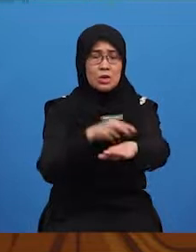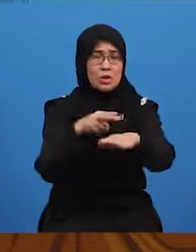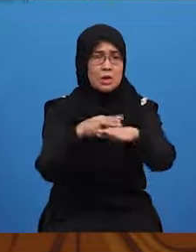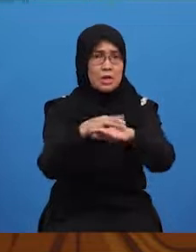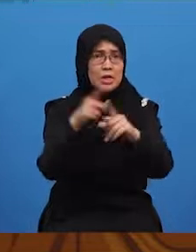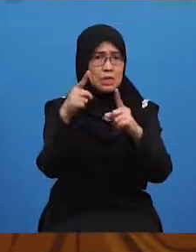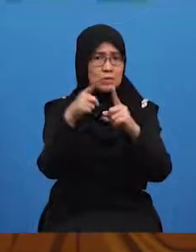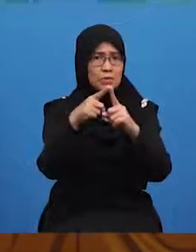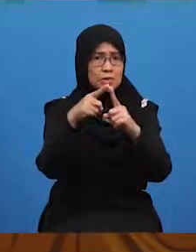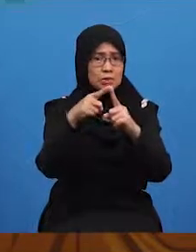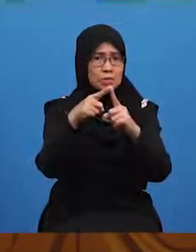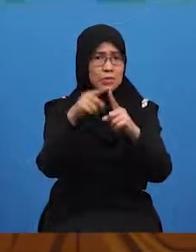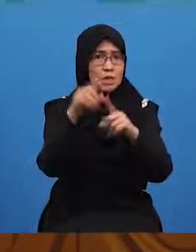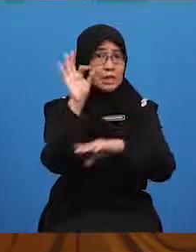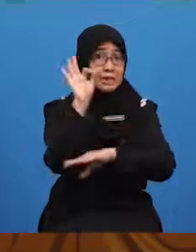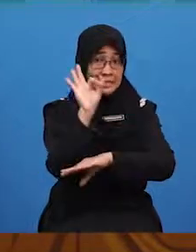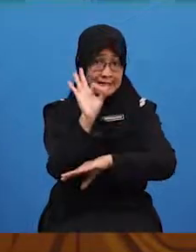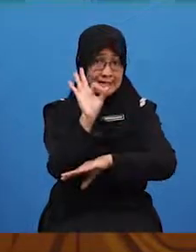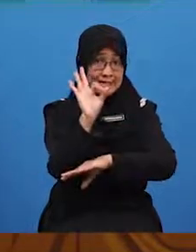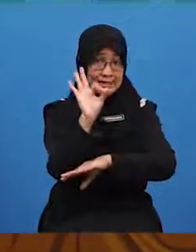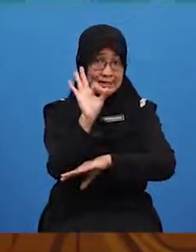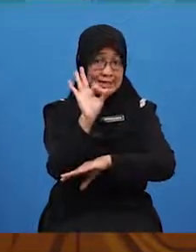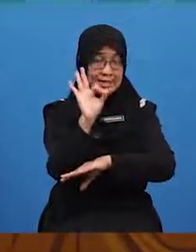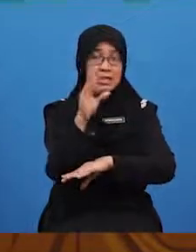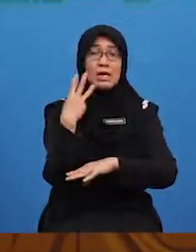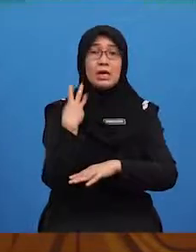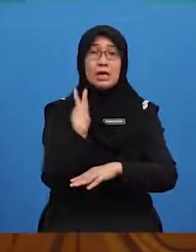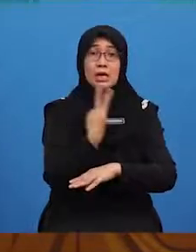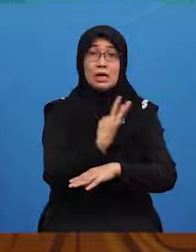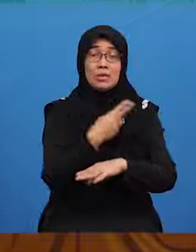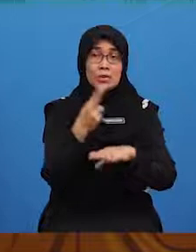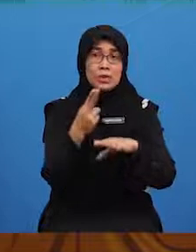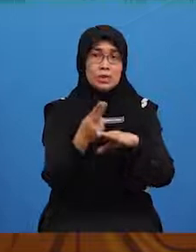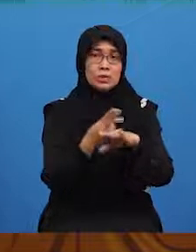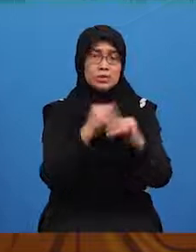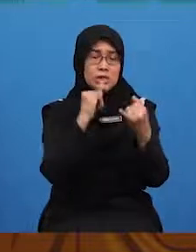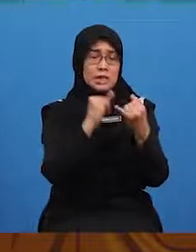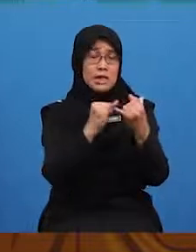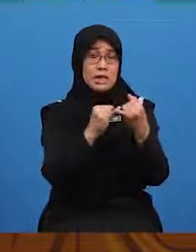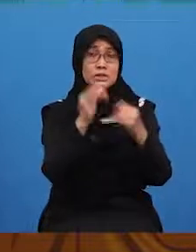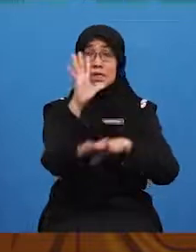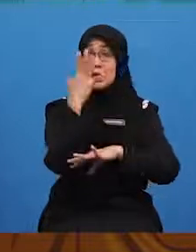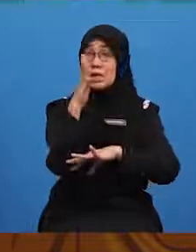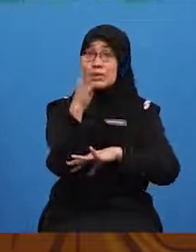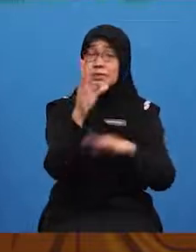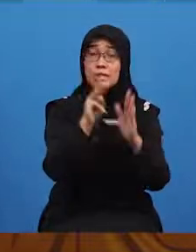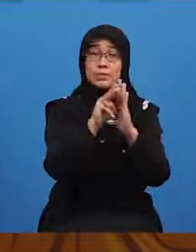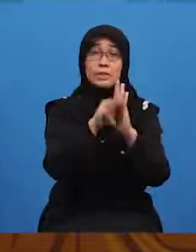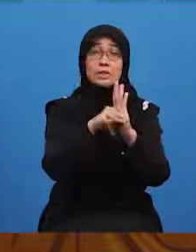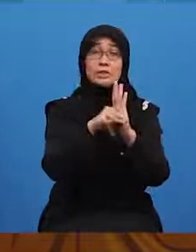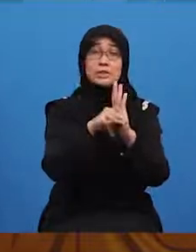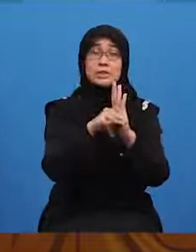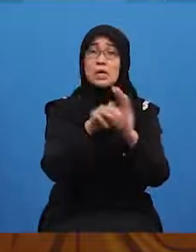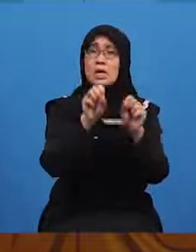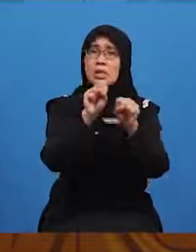Let's see here. The long hand points to 9. And we are using